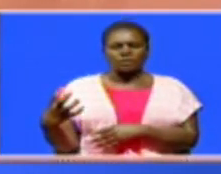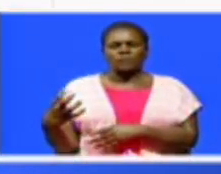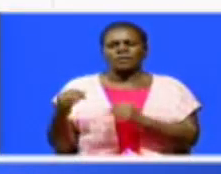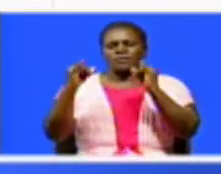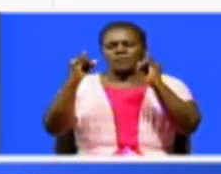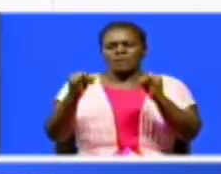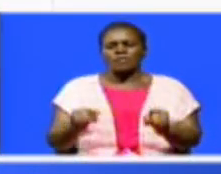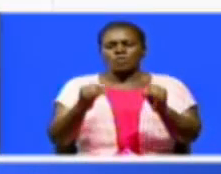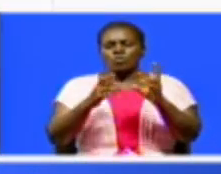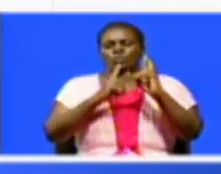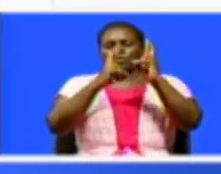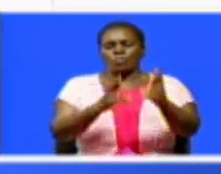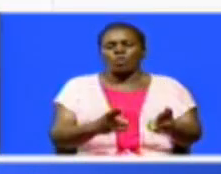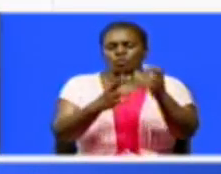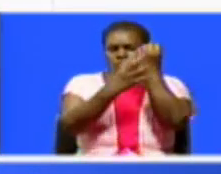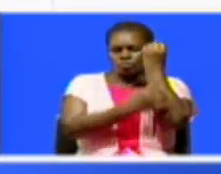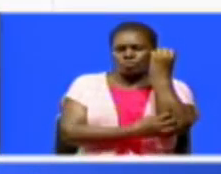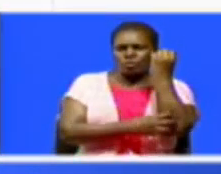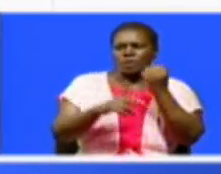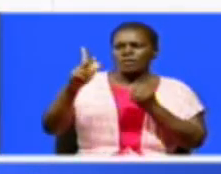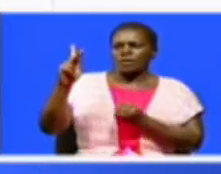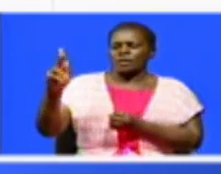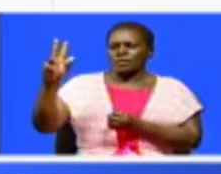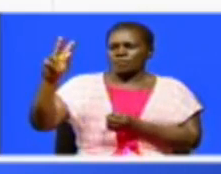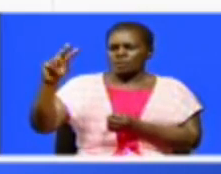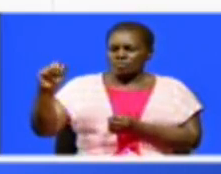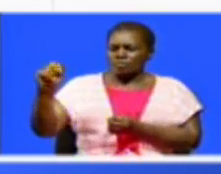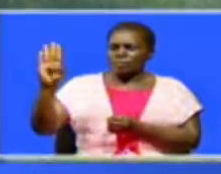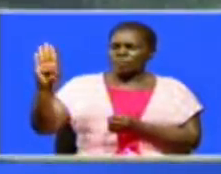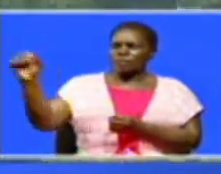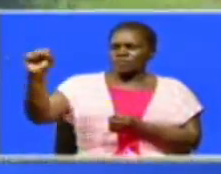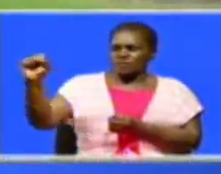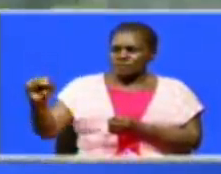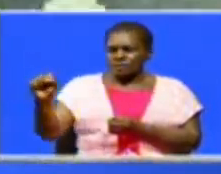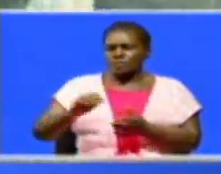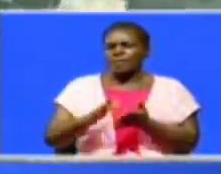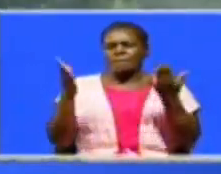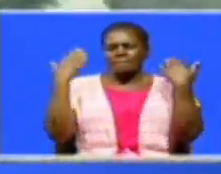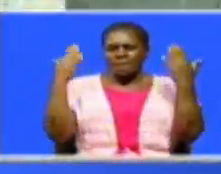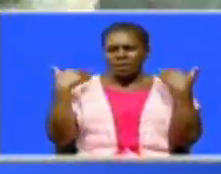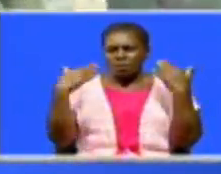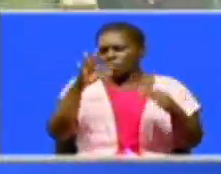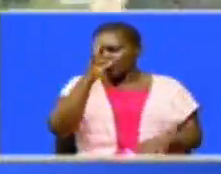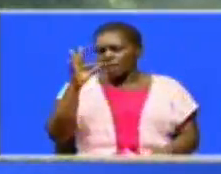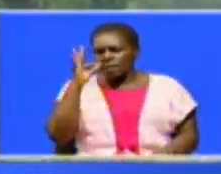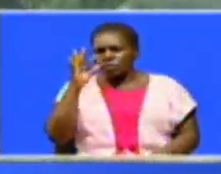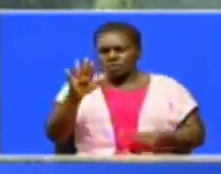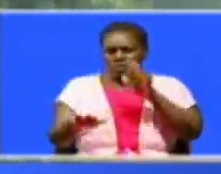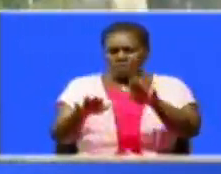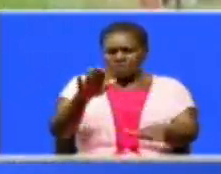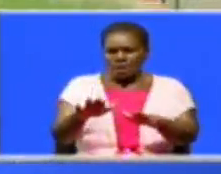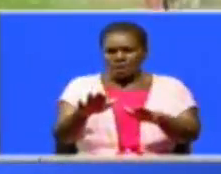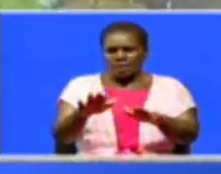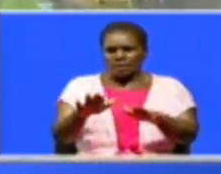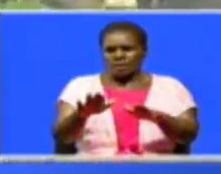the new comprehensive poverty report by the Kenya National Bureau of Statistics. Meru, Nyeri and Kirinyaga come